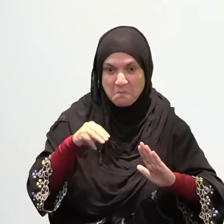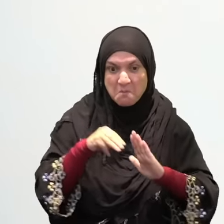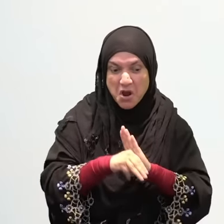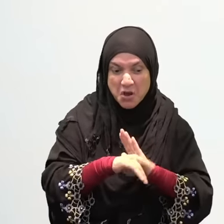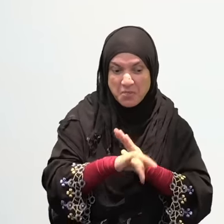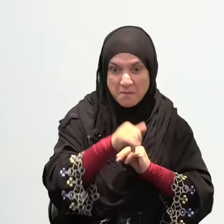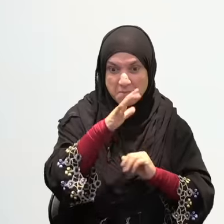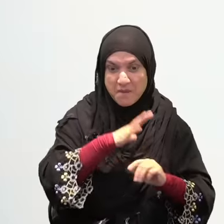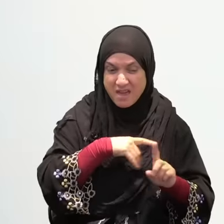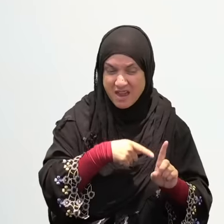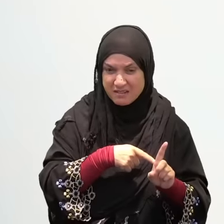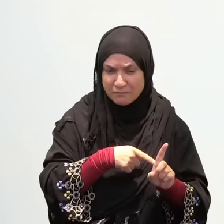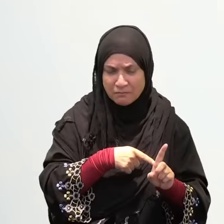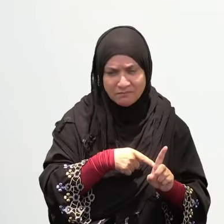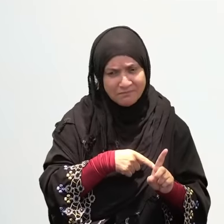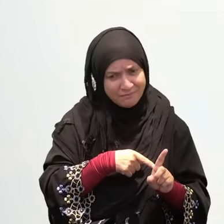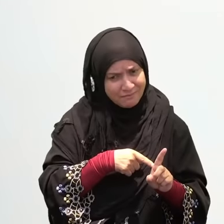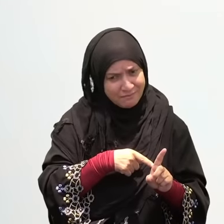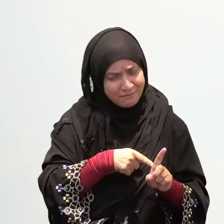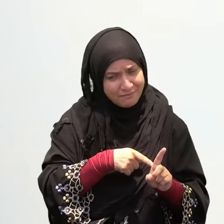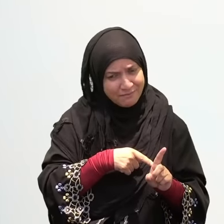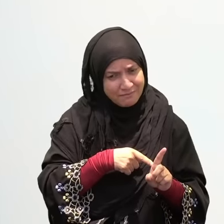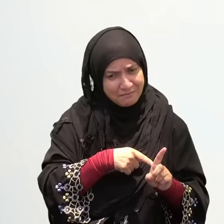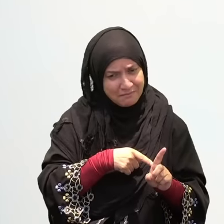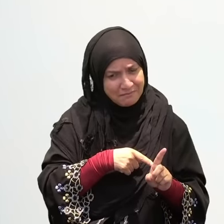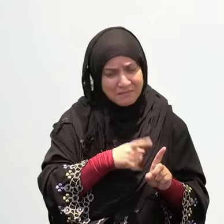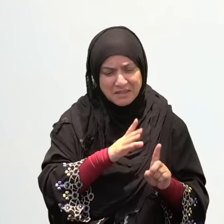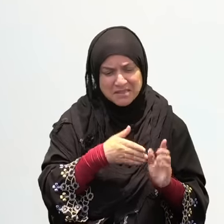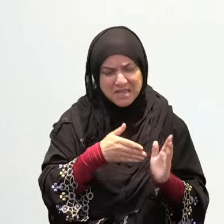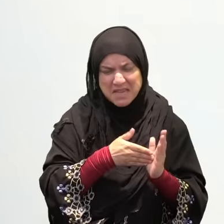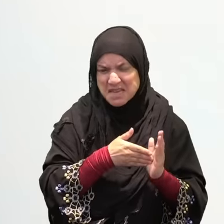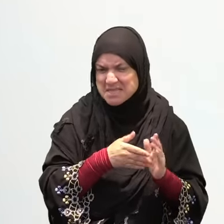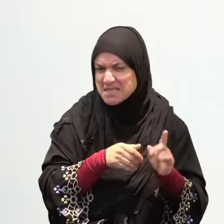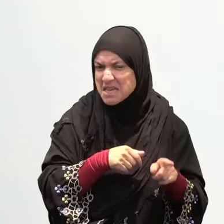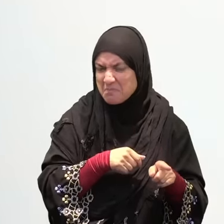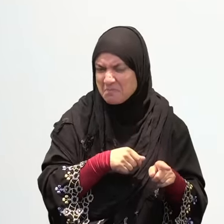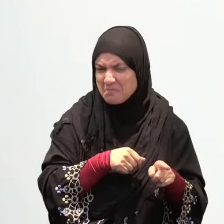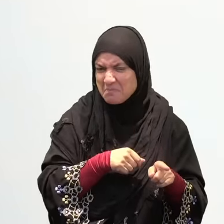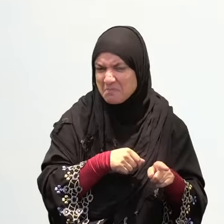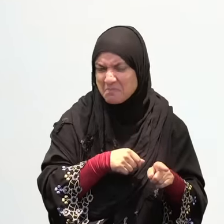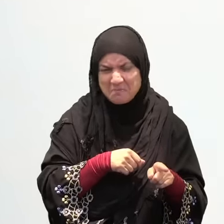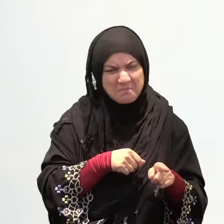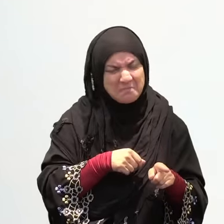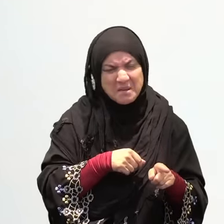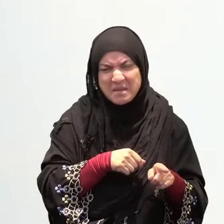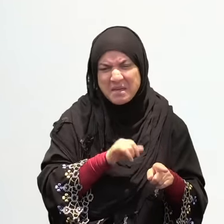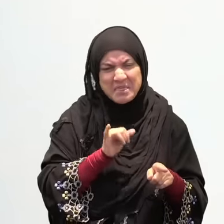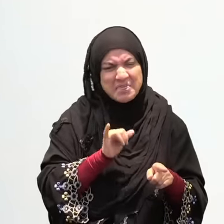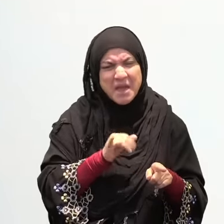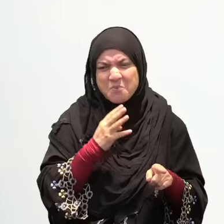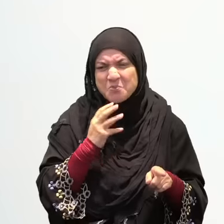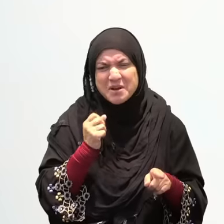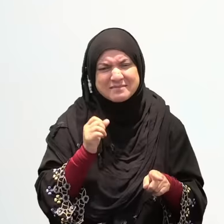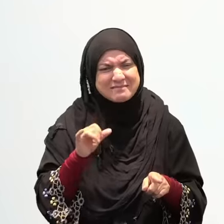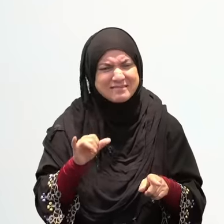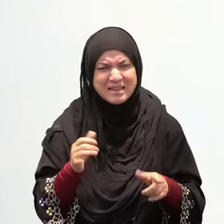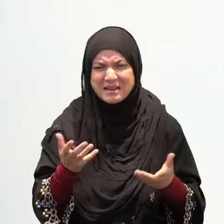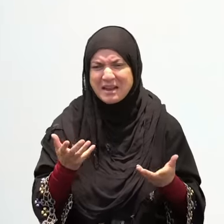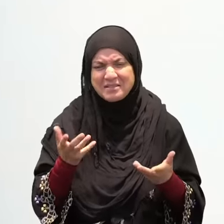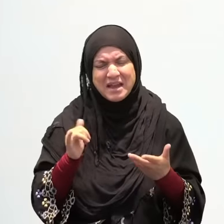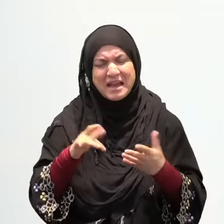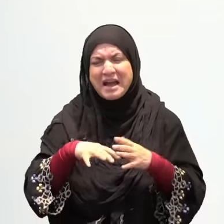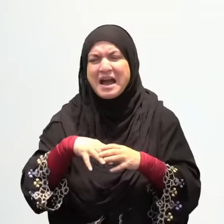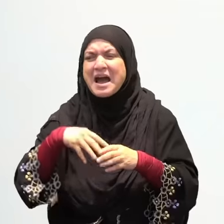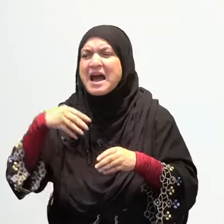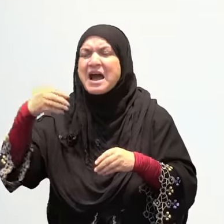think is righteousness and justice. And while it's instigated from the outside, it is now permeated on the